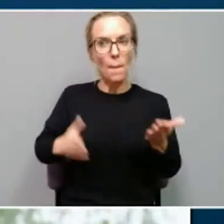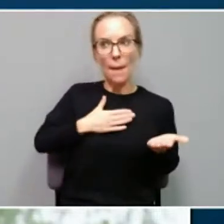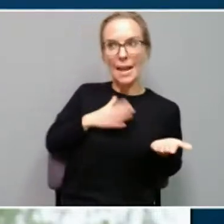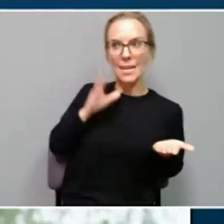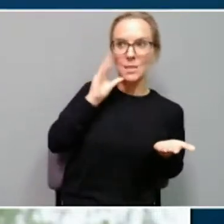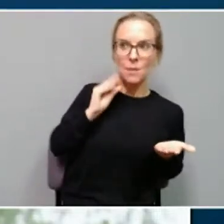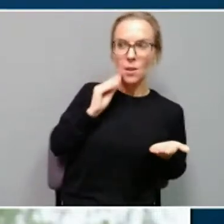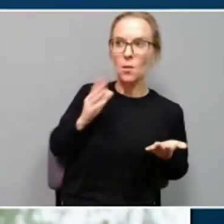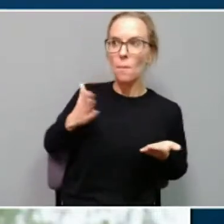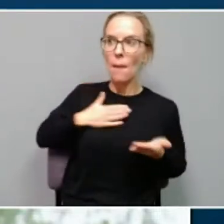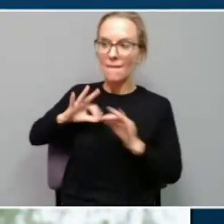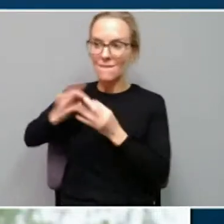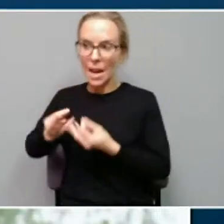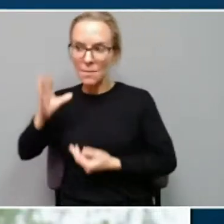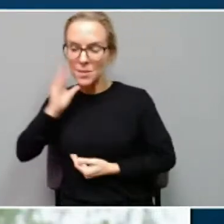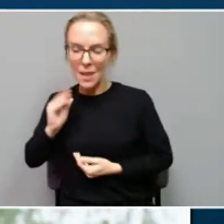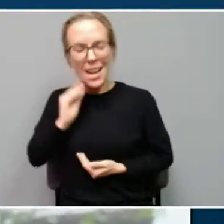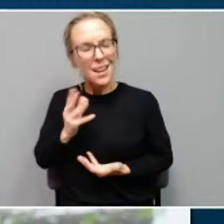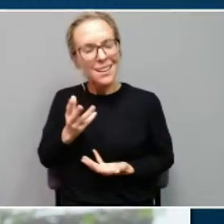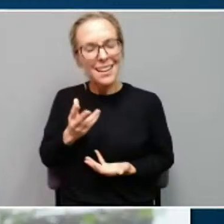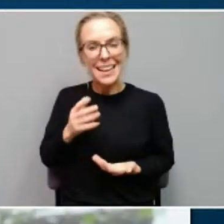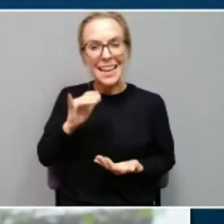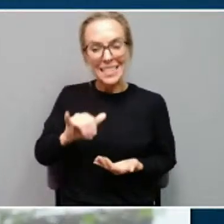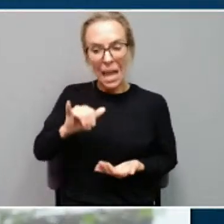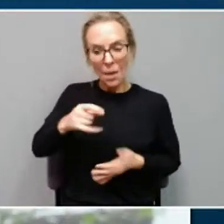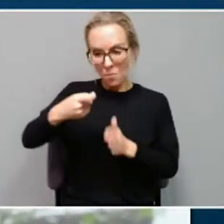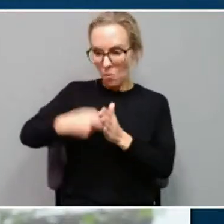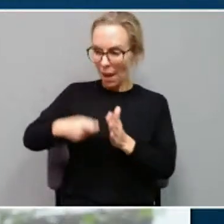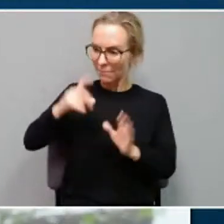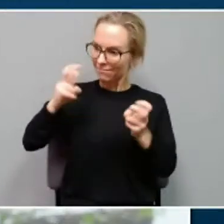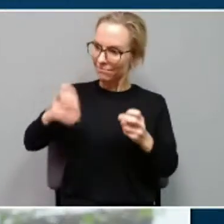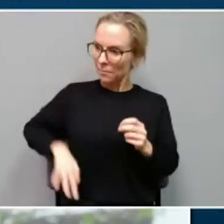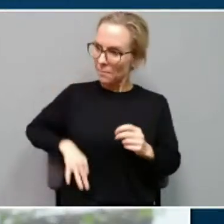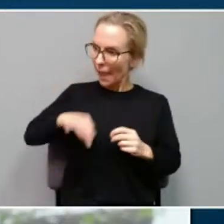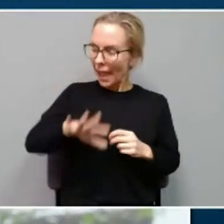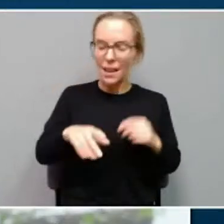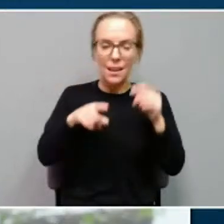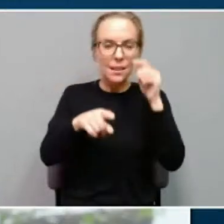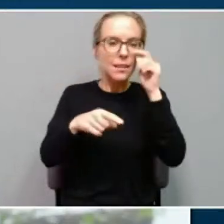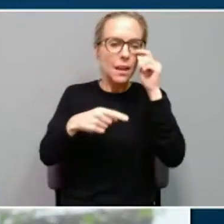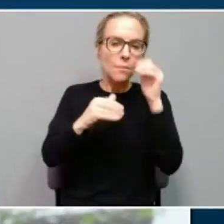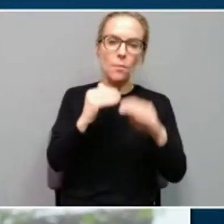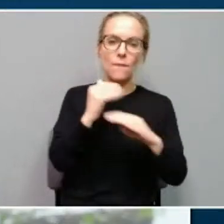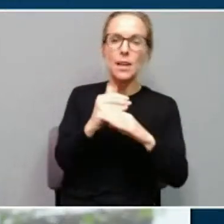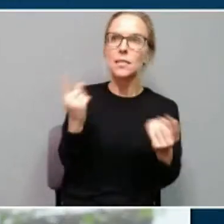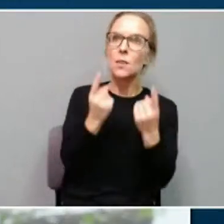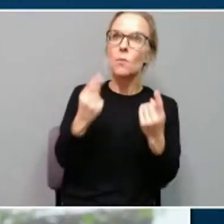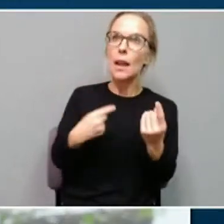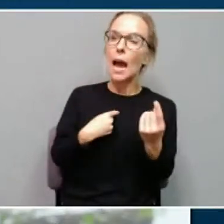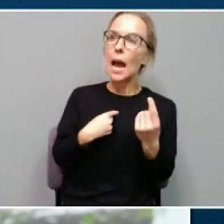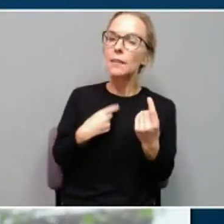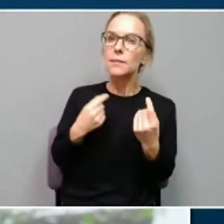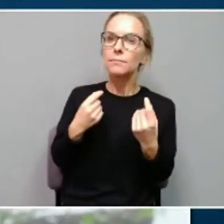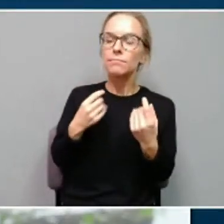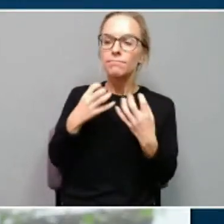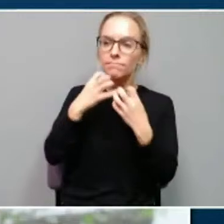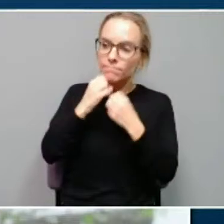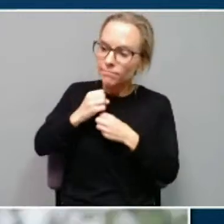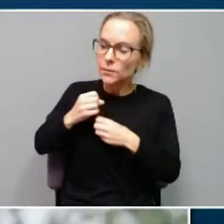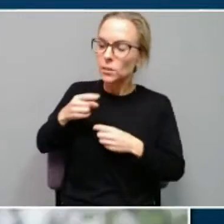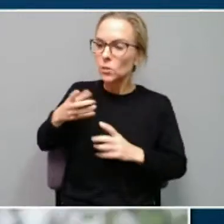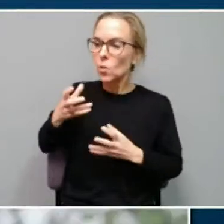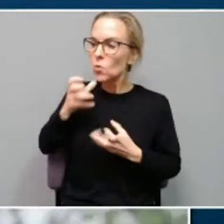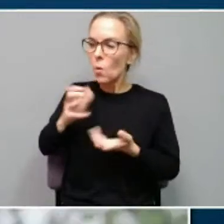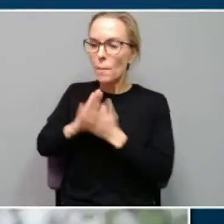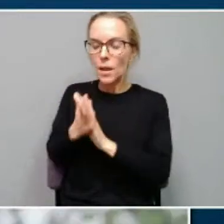through, it's a small price to pay. If I could prevent someone I loved from getting sick or having a bad outcome from